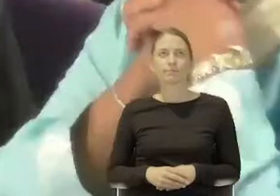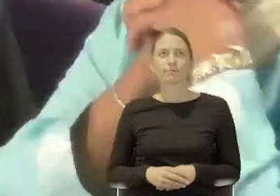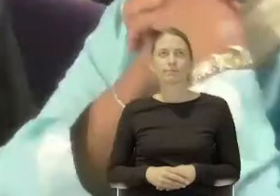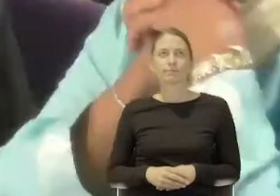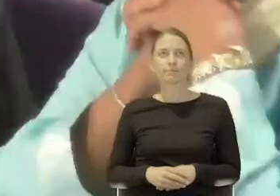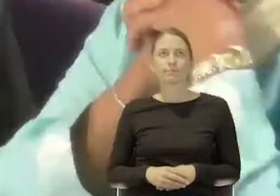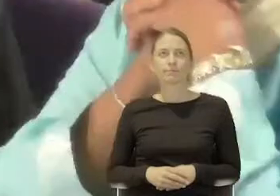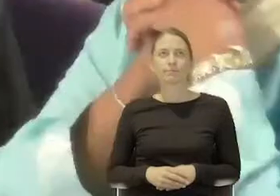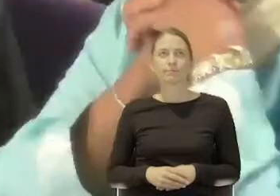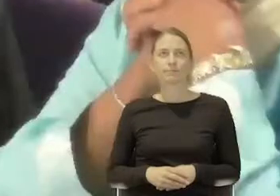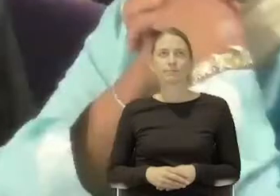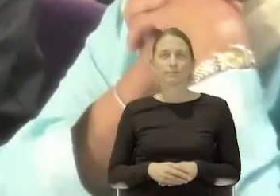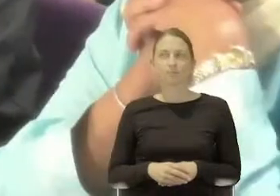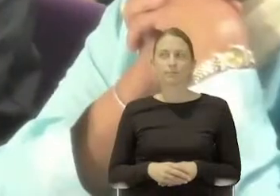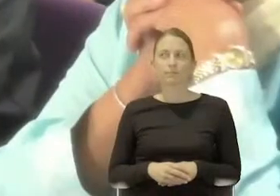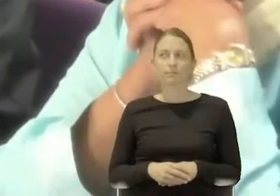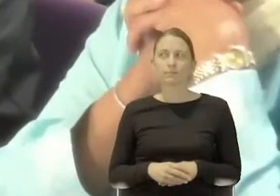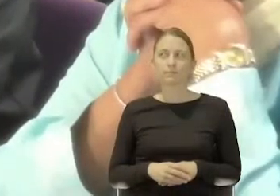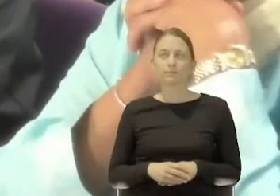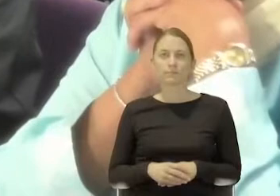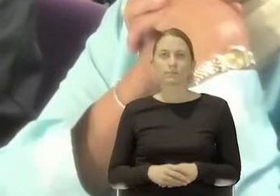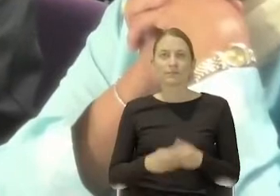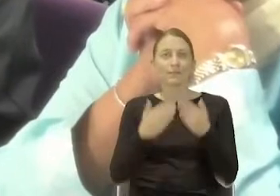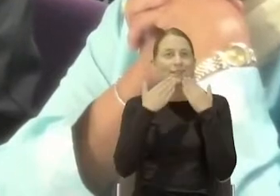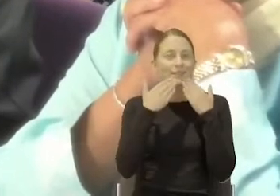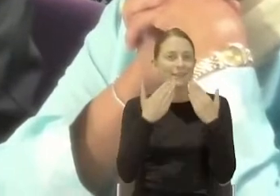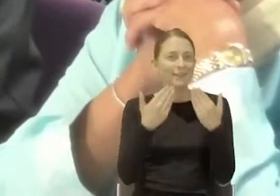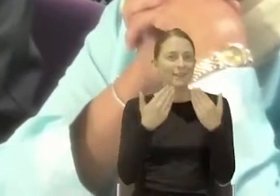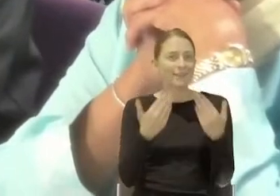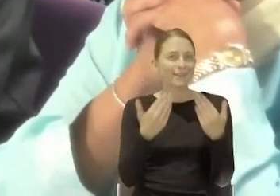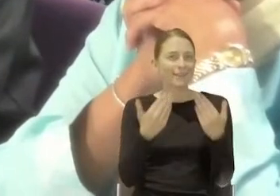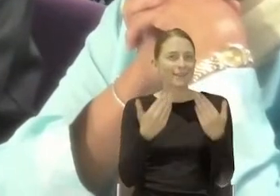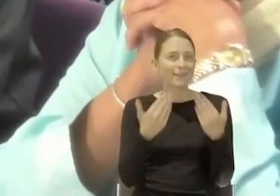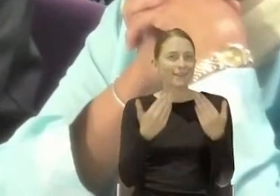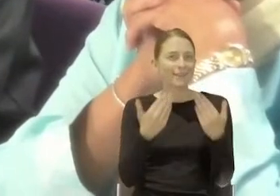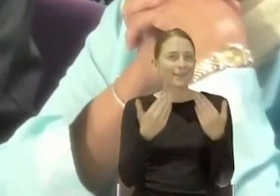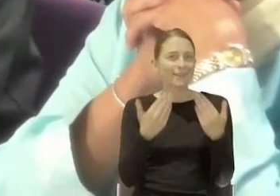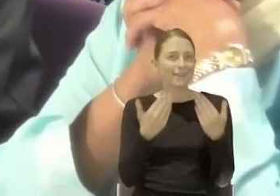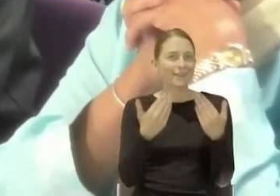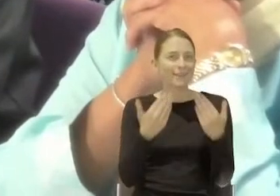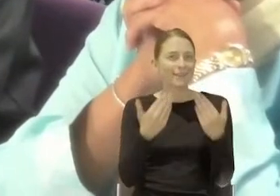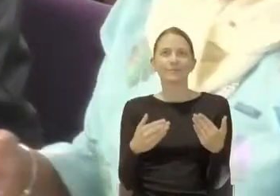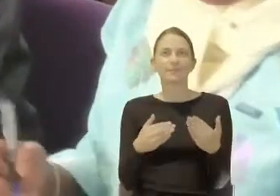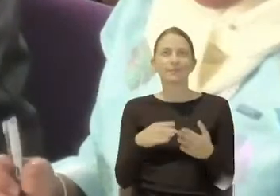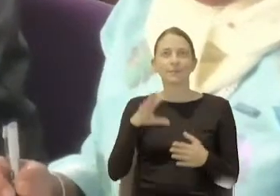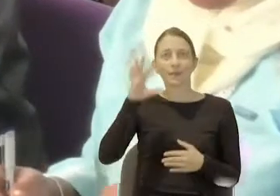Thank you very much, Madam Moderator, for giving me the floor.